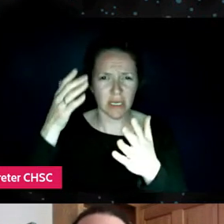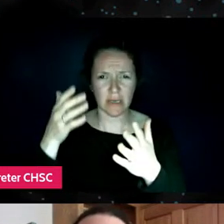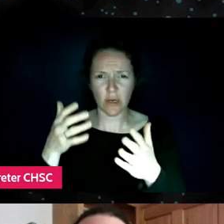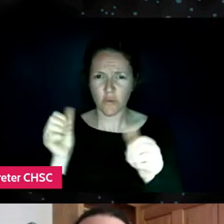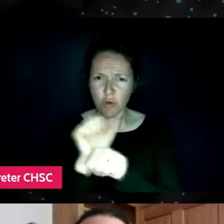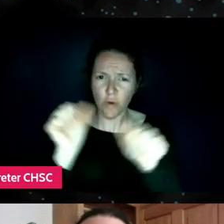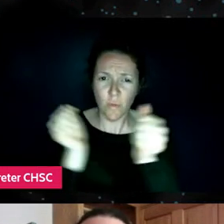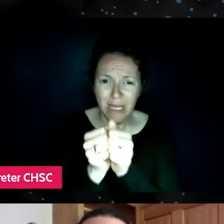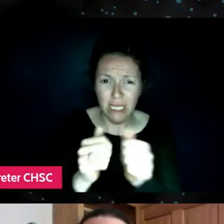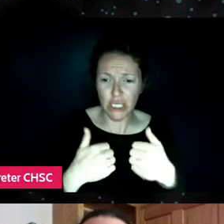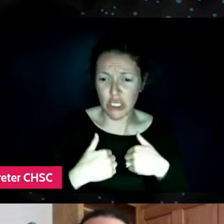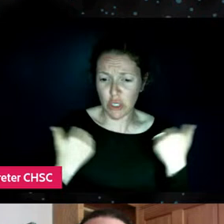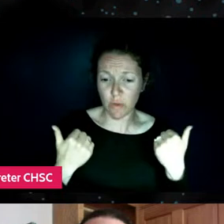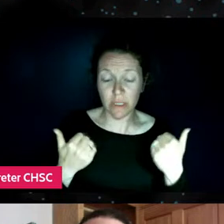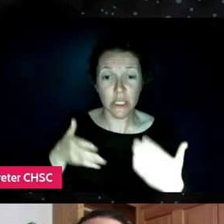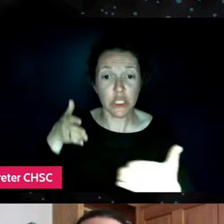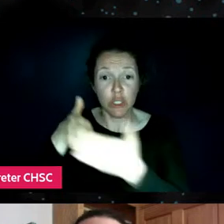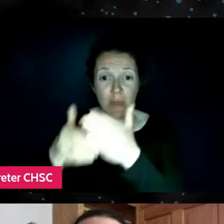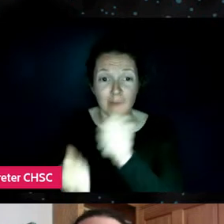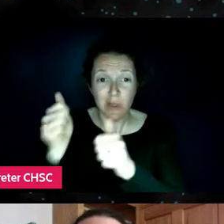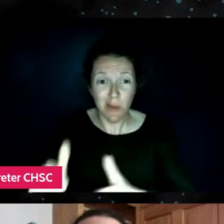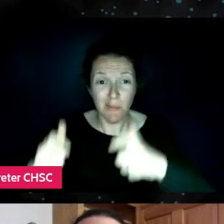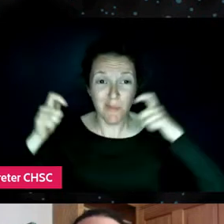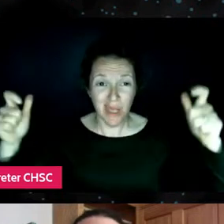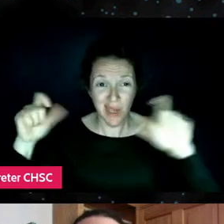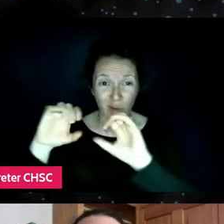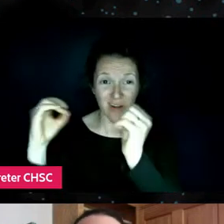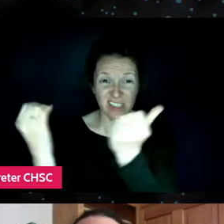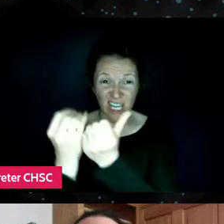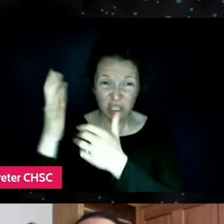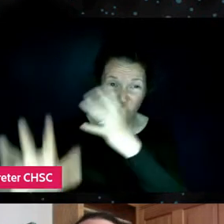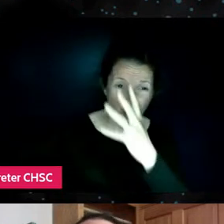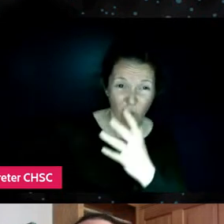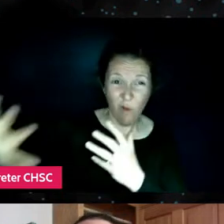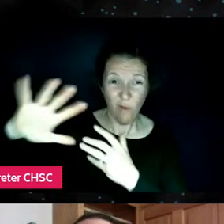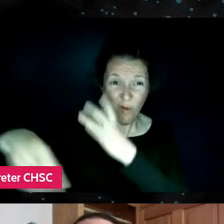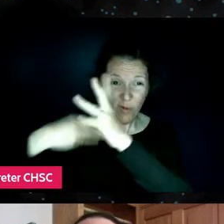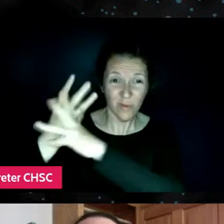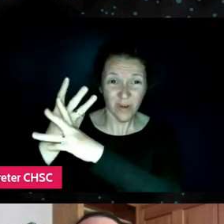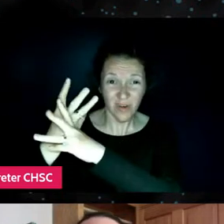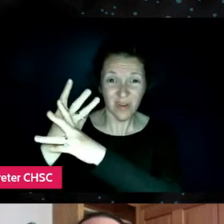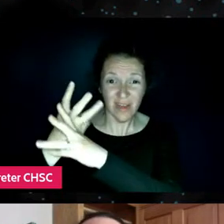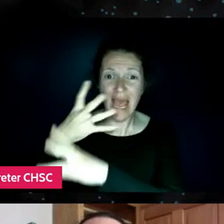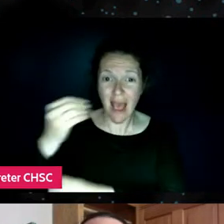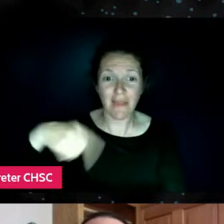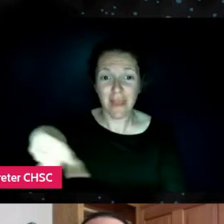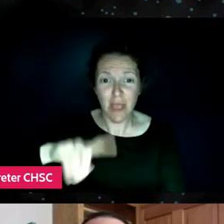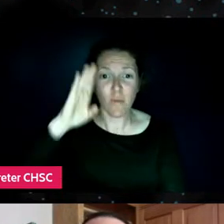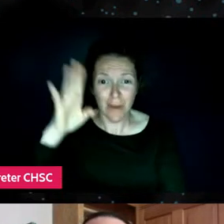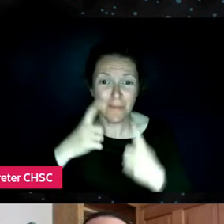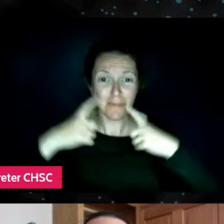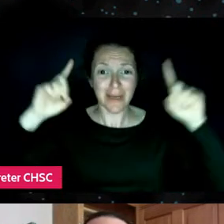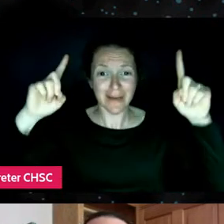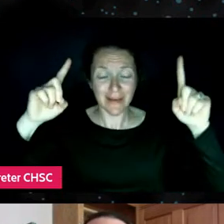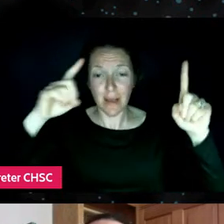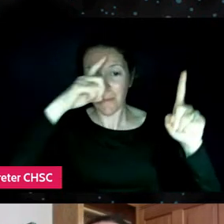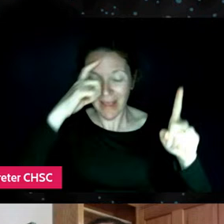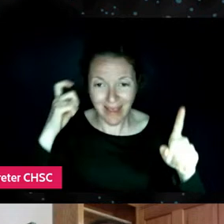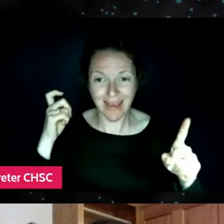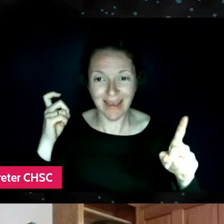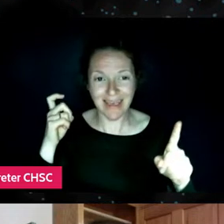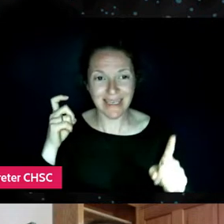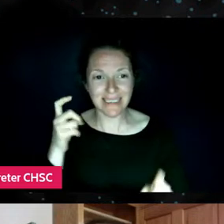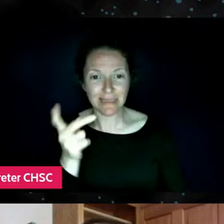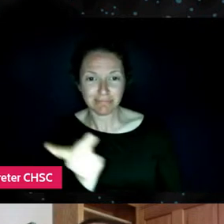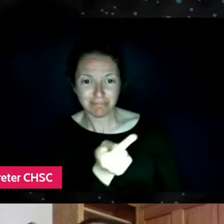biggest organization in the world, and that we're going to prevail because both Jacob